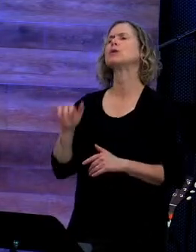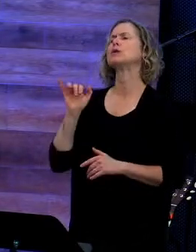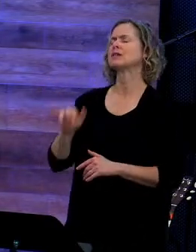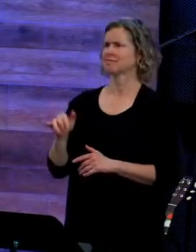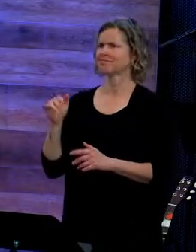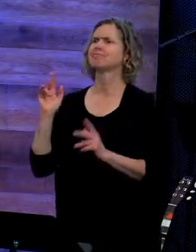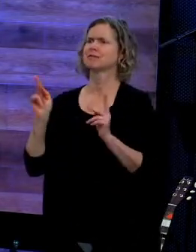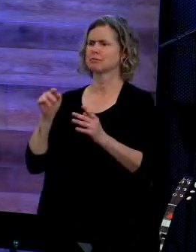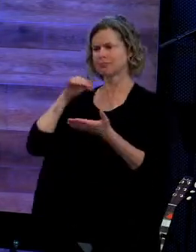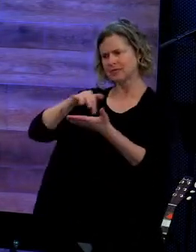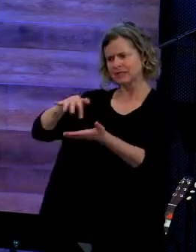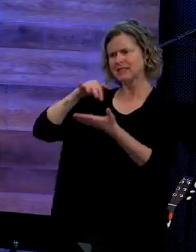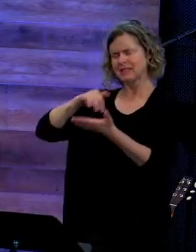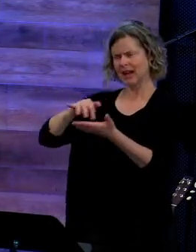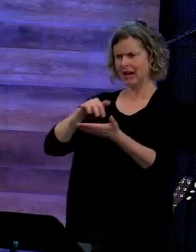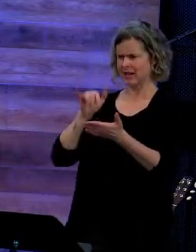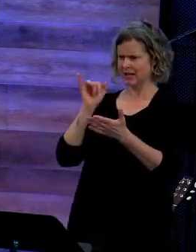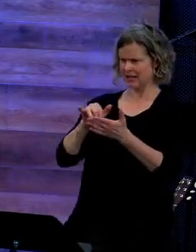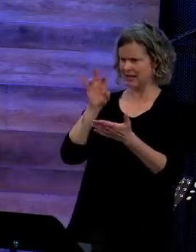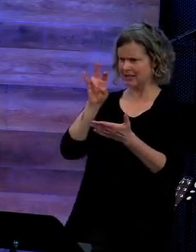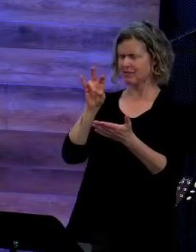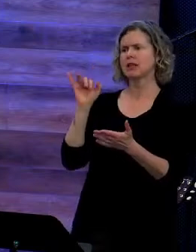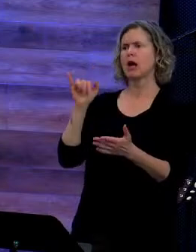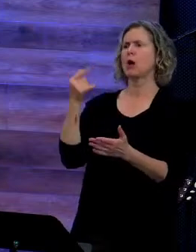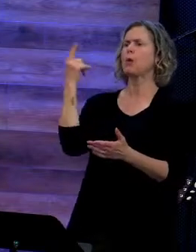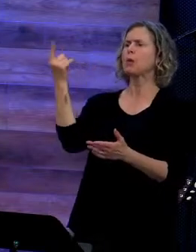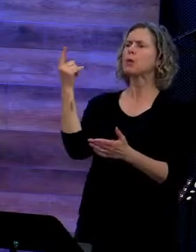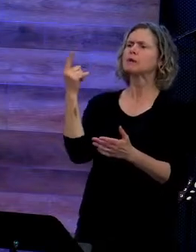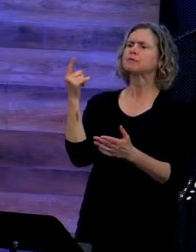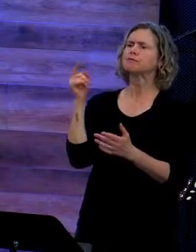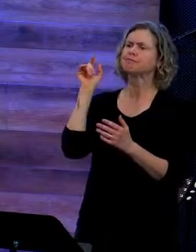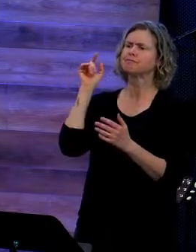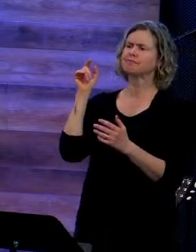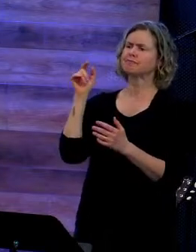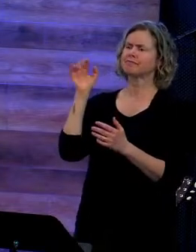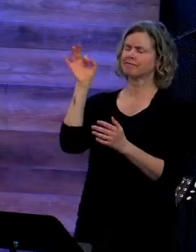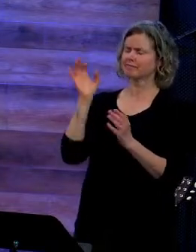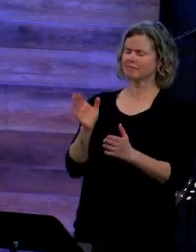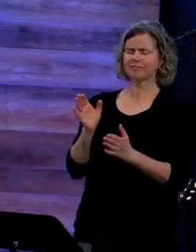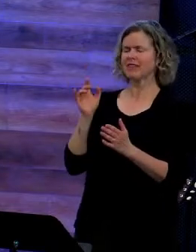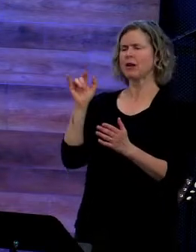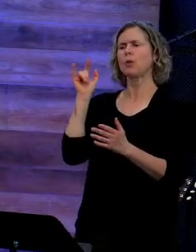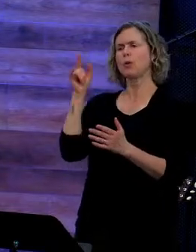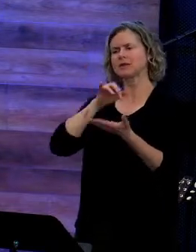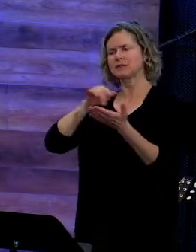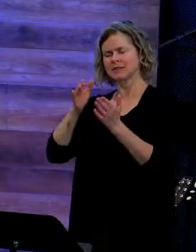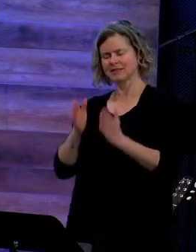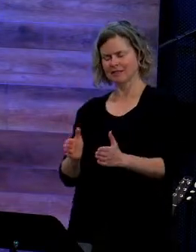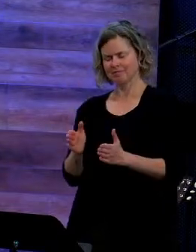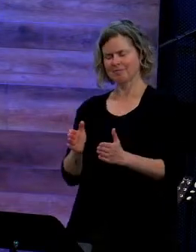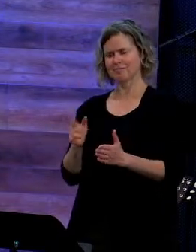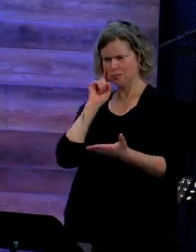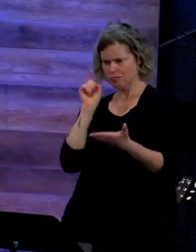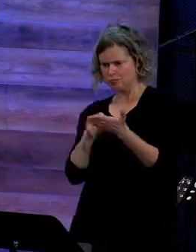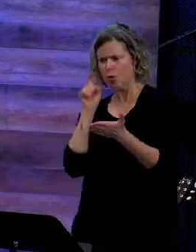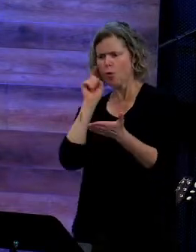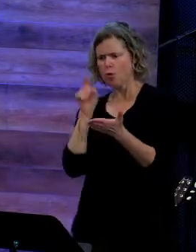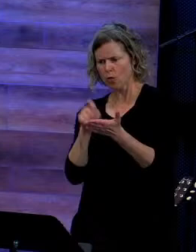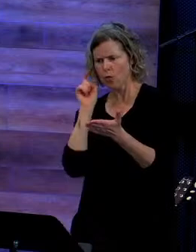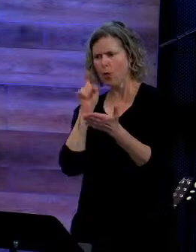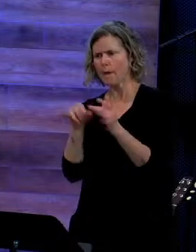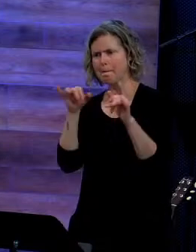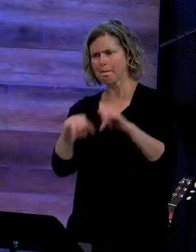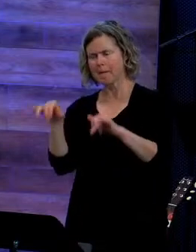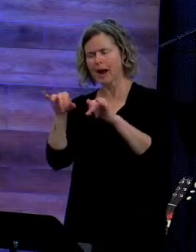named Umberto Casuto, who's an Italian scholar, kind of like made a whole list of all the sevens that he saw in here. Now,